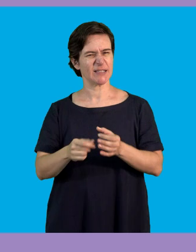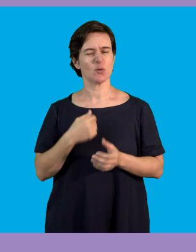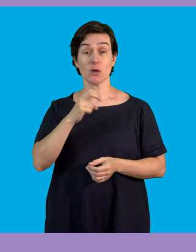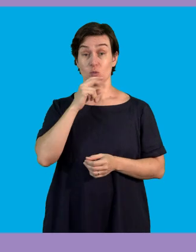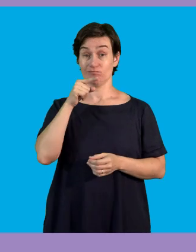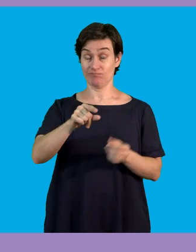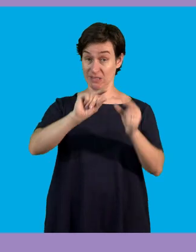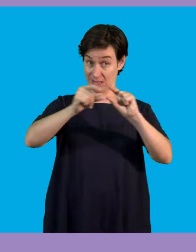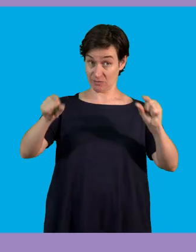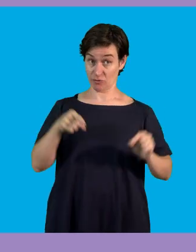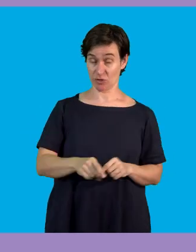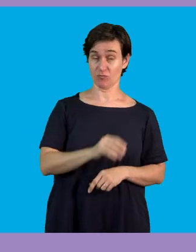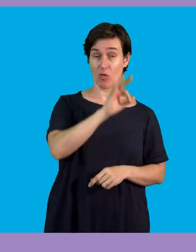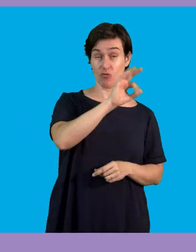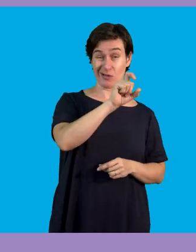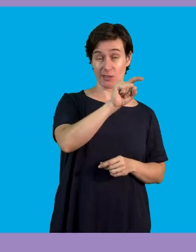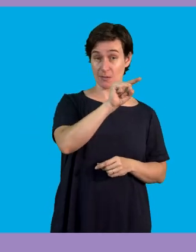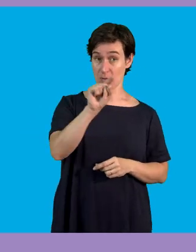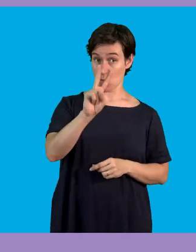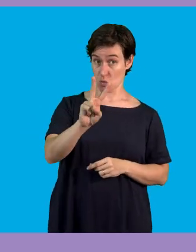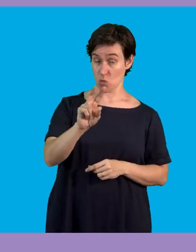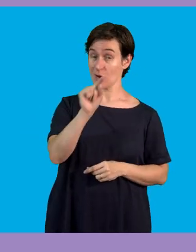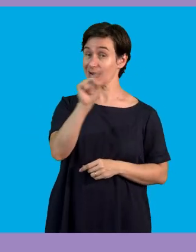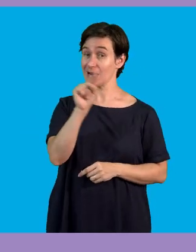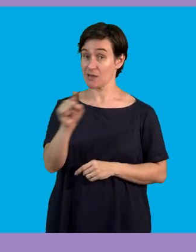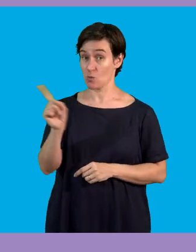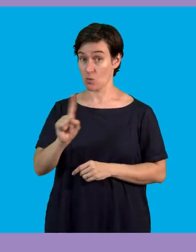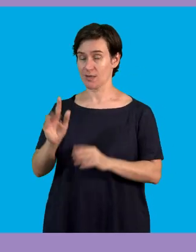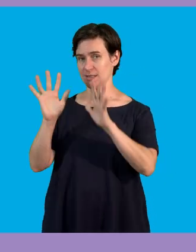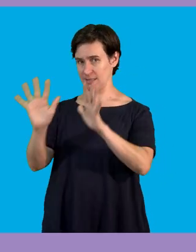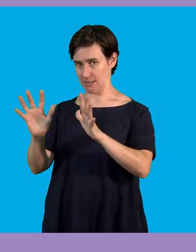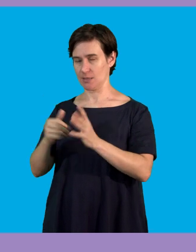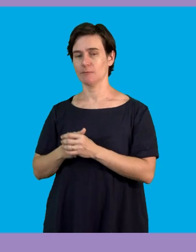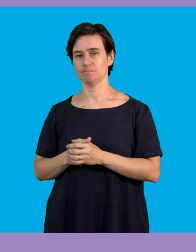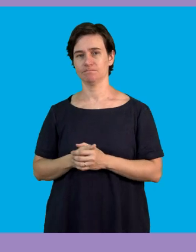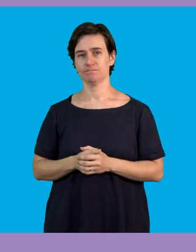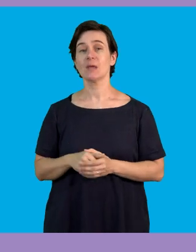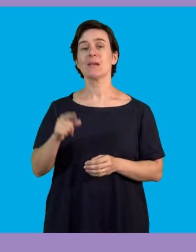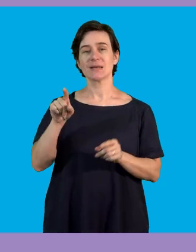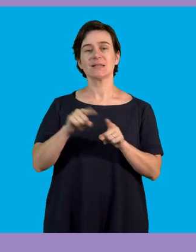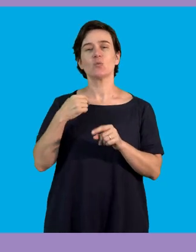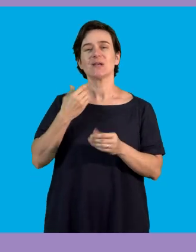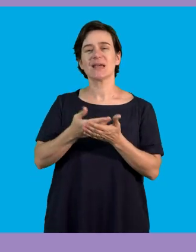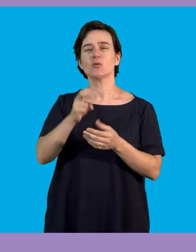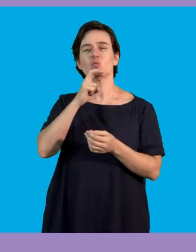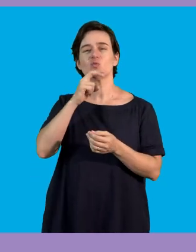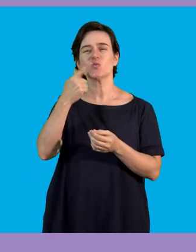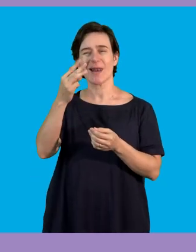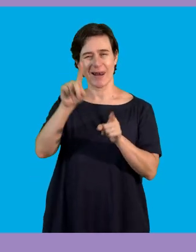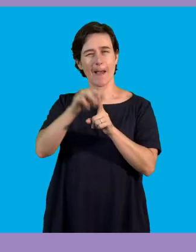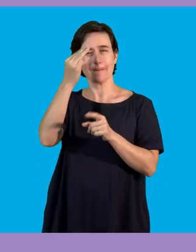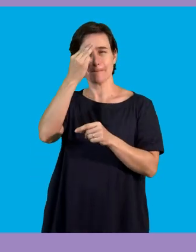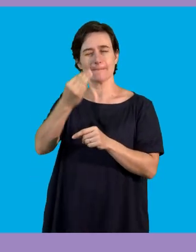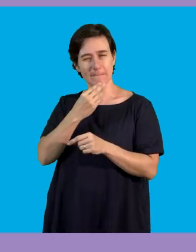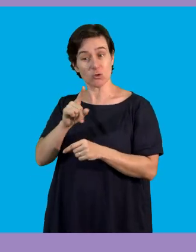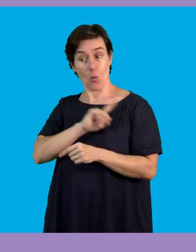to use this expression 3x minus 2 equals to 10. But we are also going to use a model so that